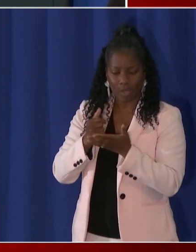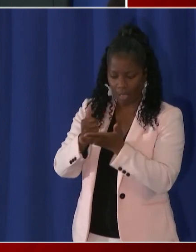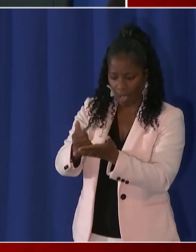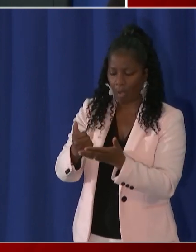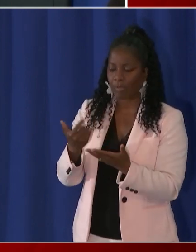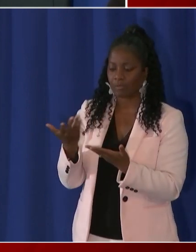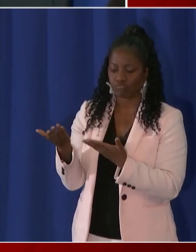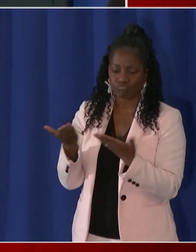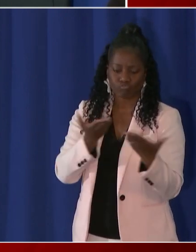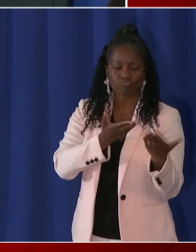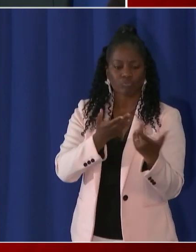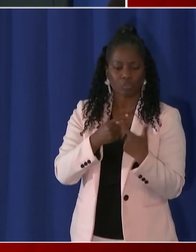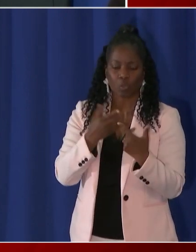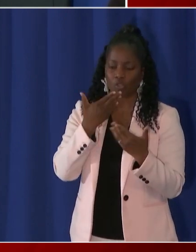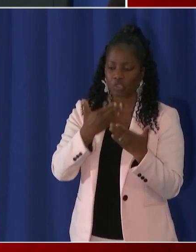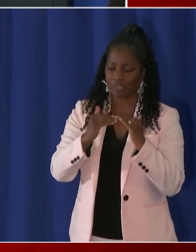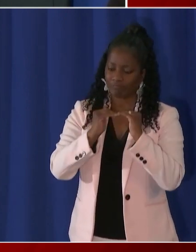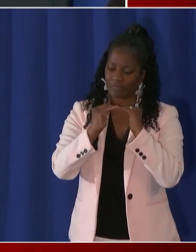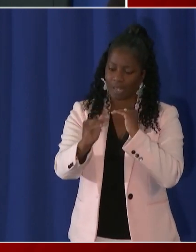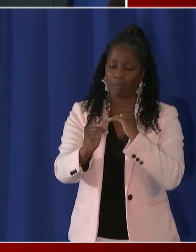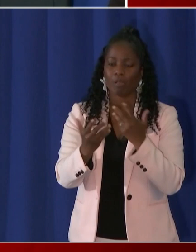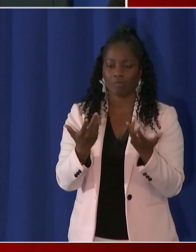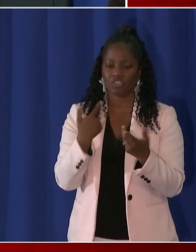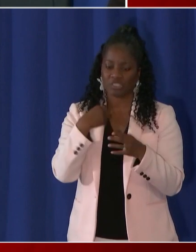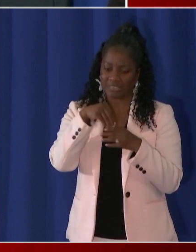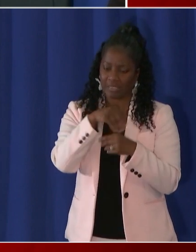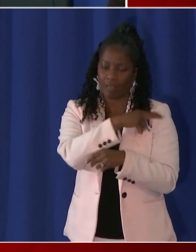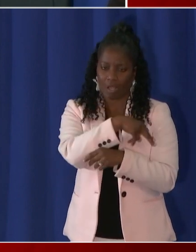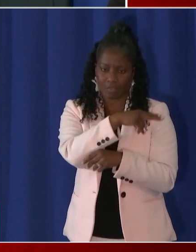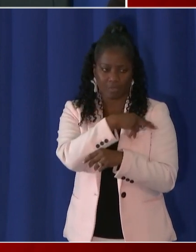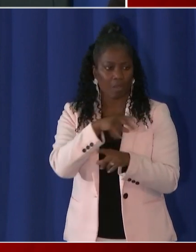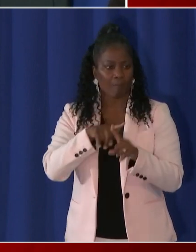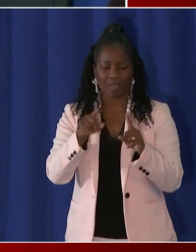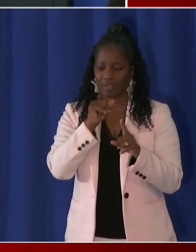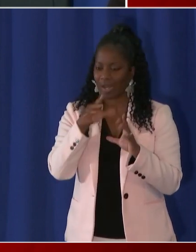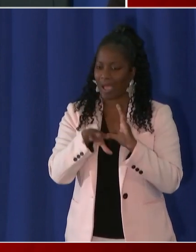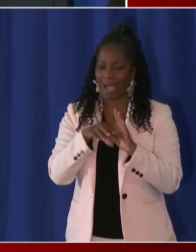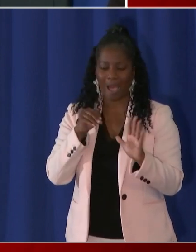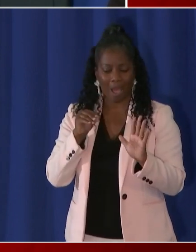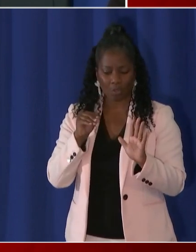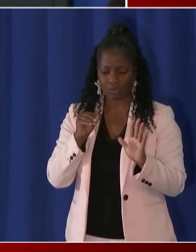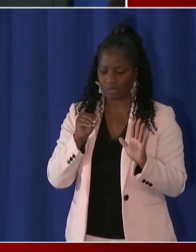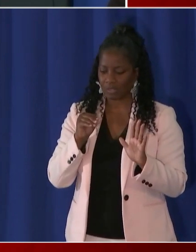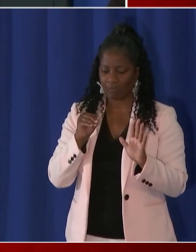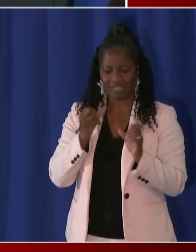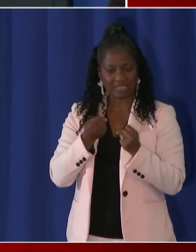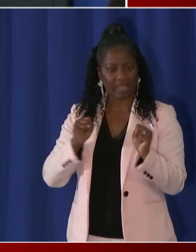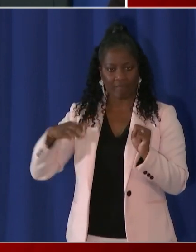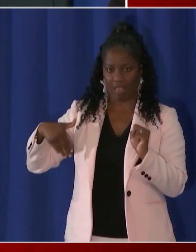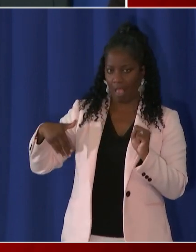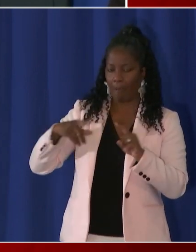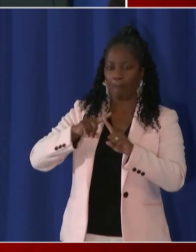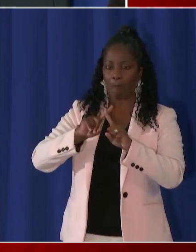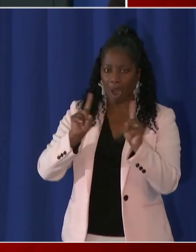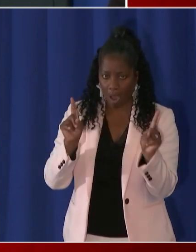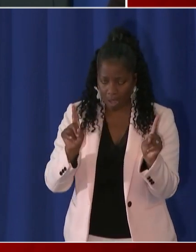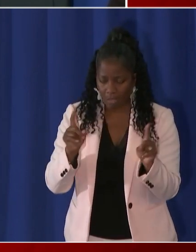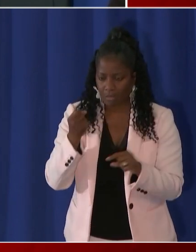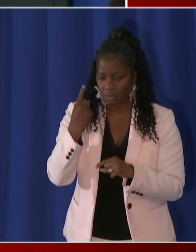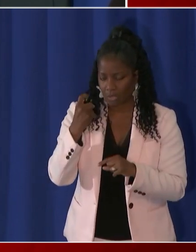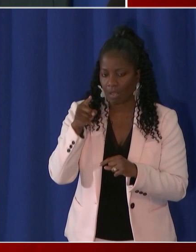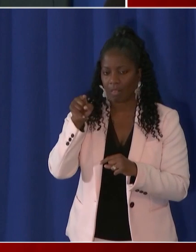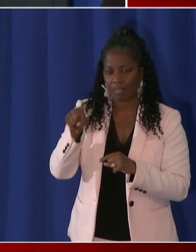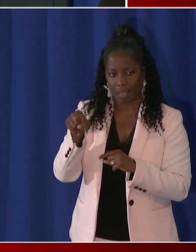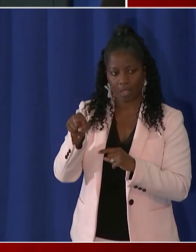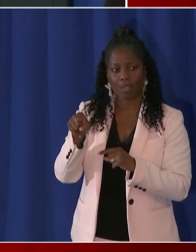to a stable status right now. So she's at a hospital, and they are not out of the woods by any stretch of the imagination, but right now it appears they're